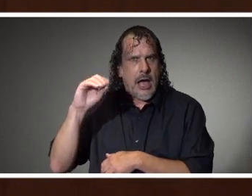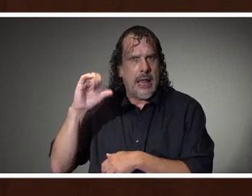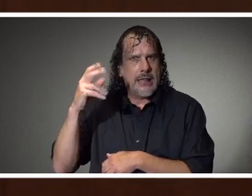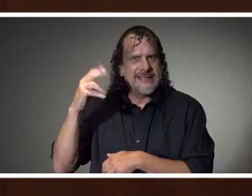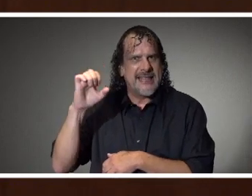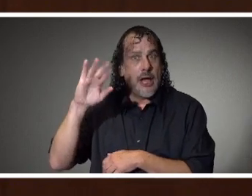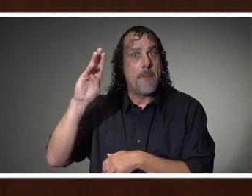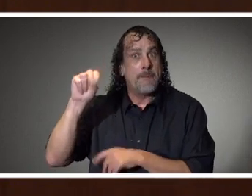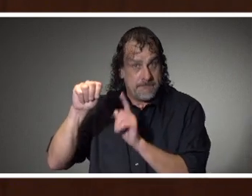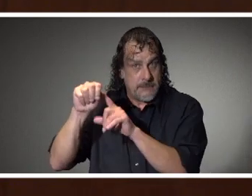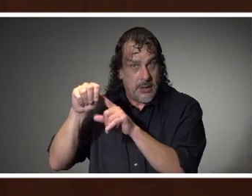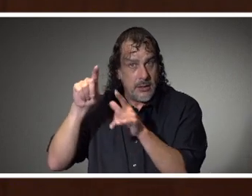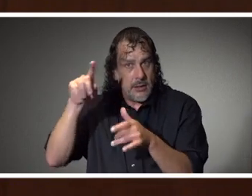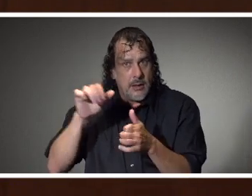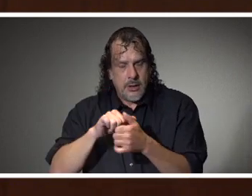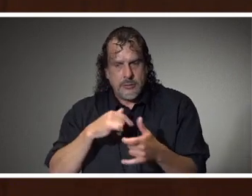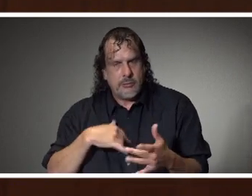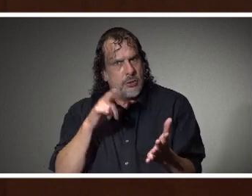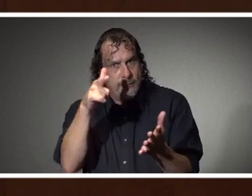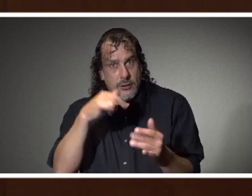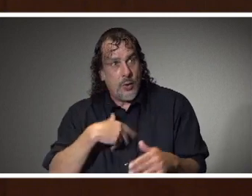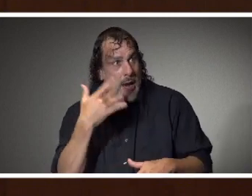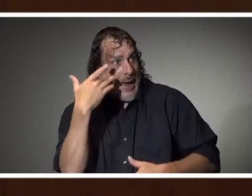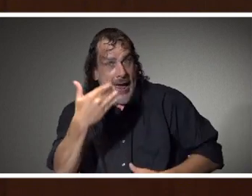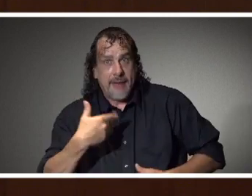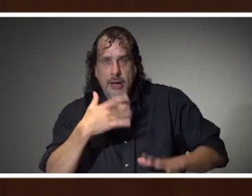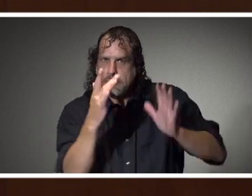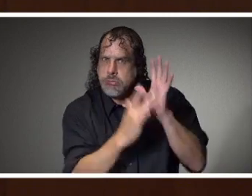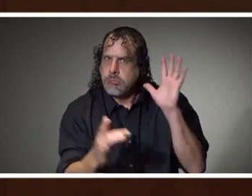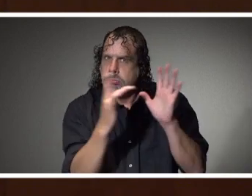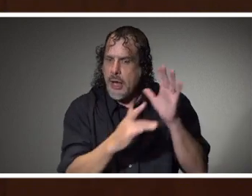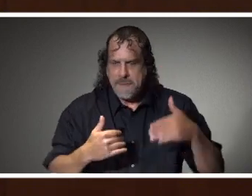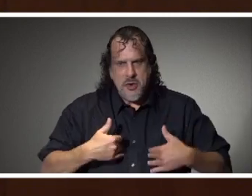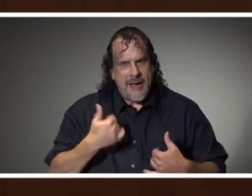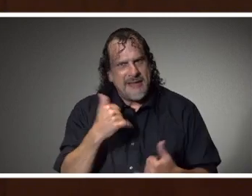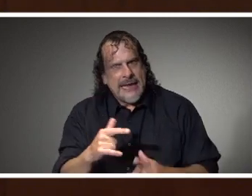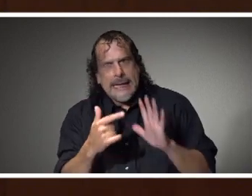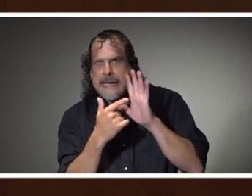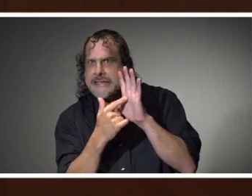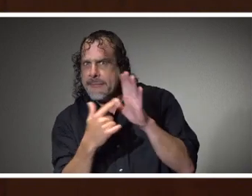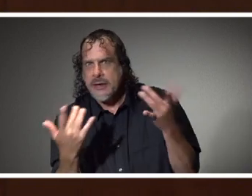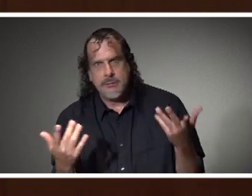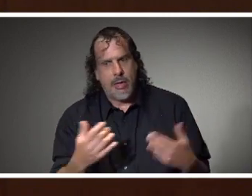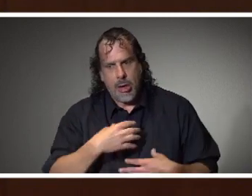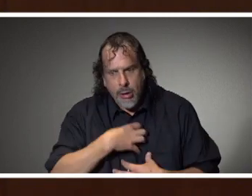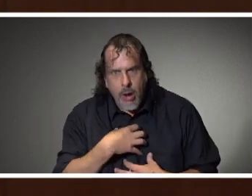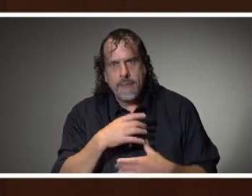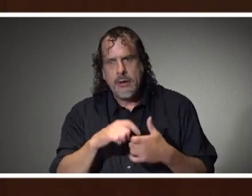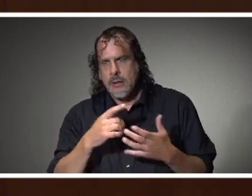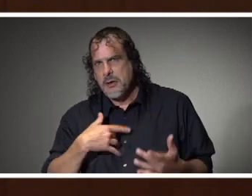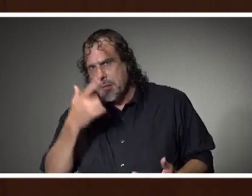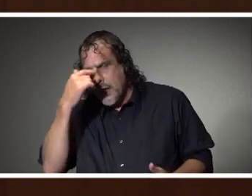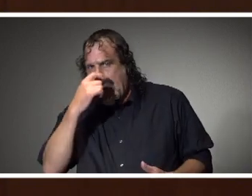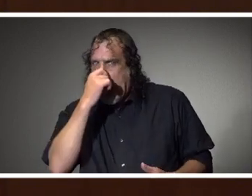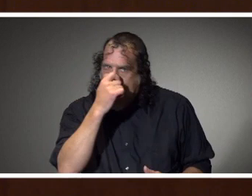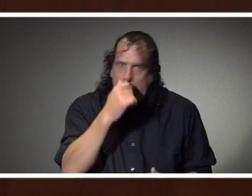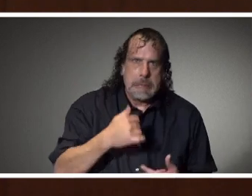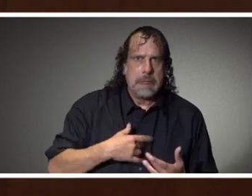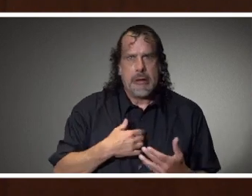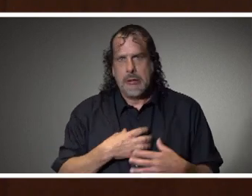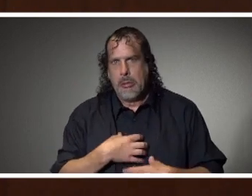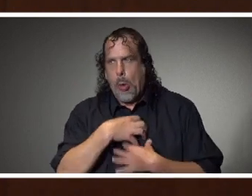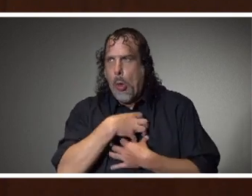people to take advantage of this. If you have any symptoms of coronavirus, if you feel like you have the cold or cough or